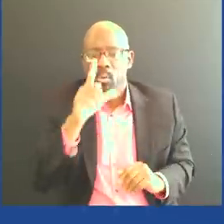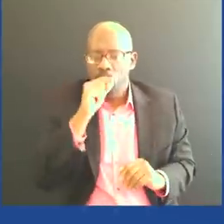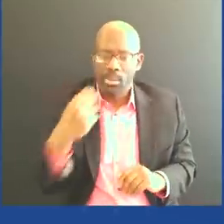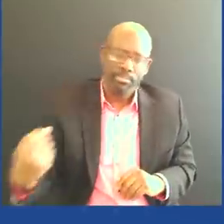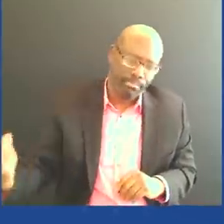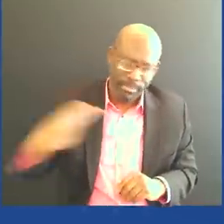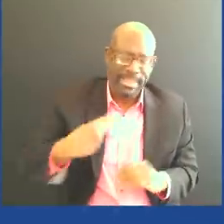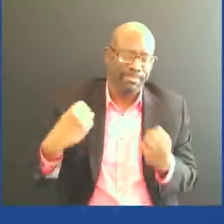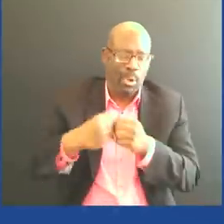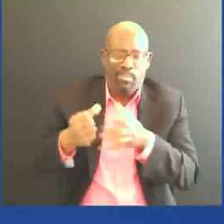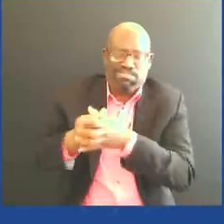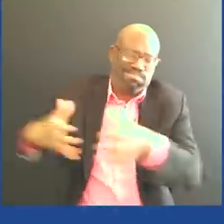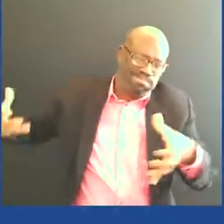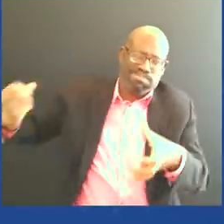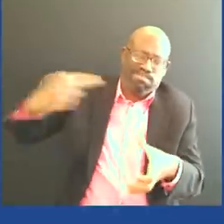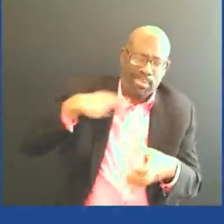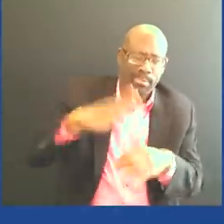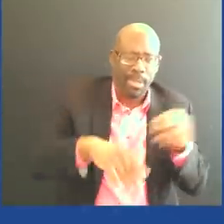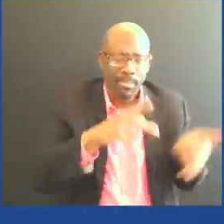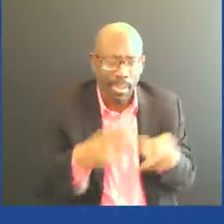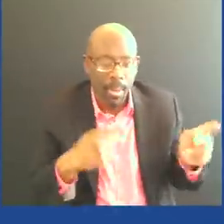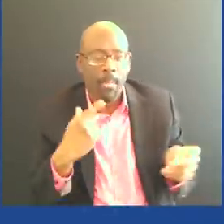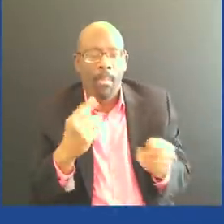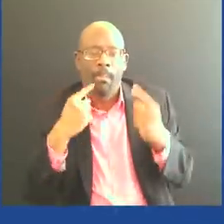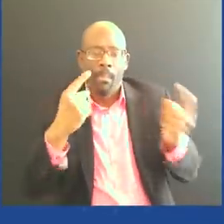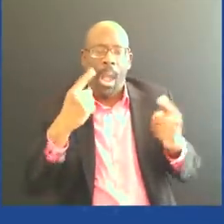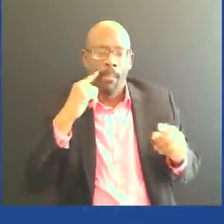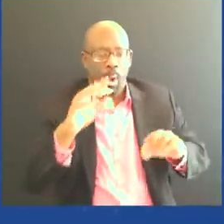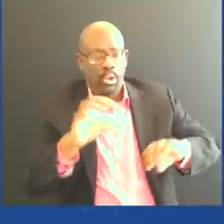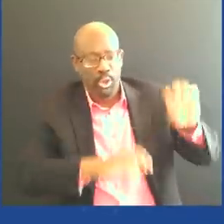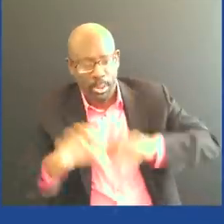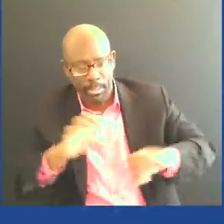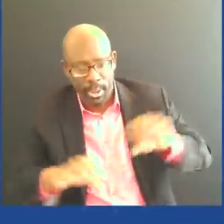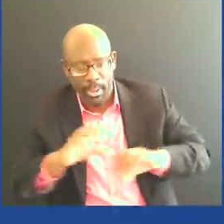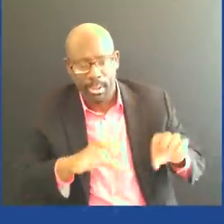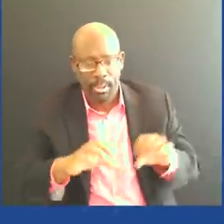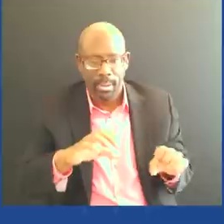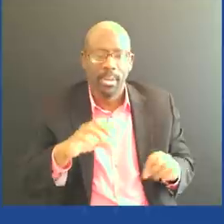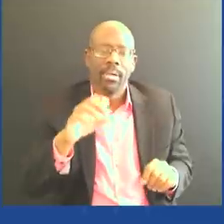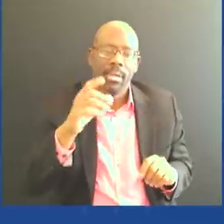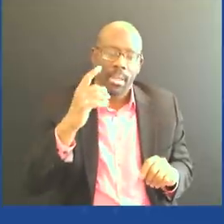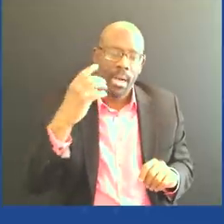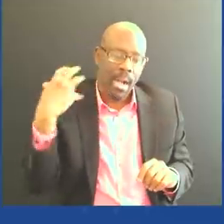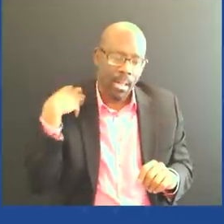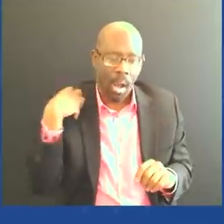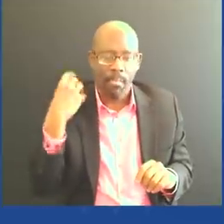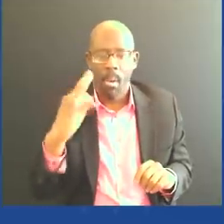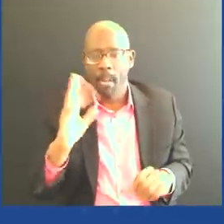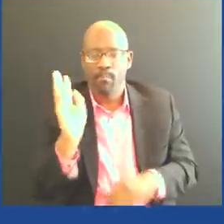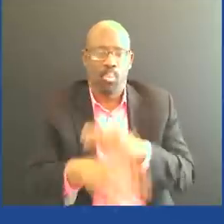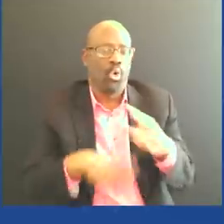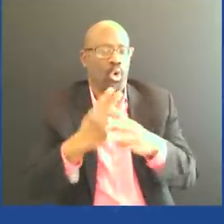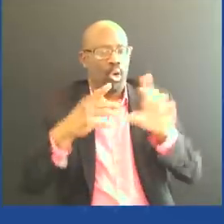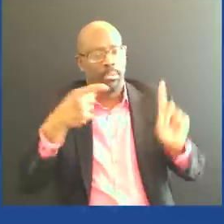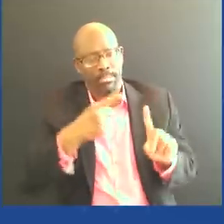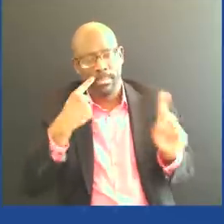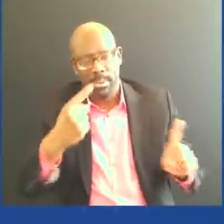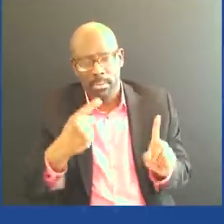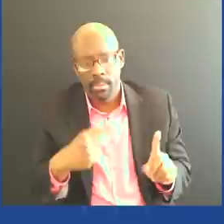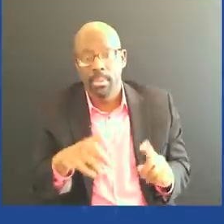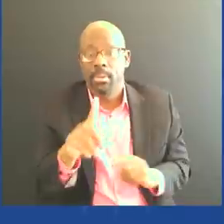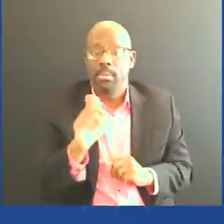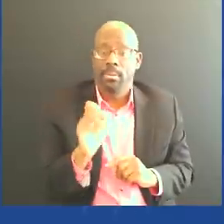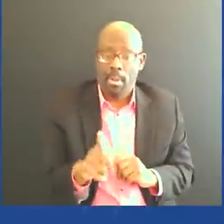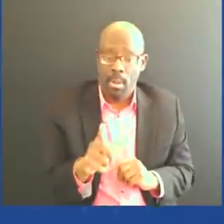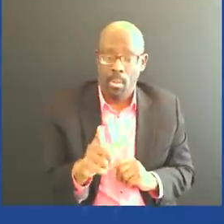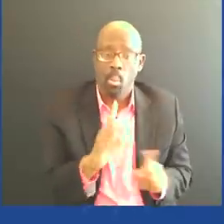as the chemical capital of the world. Thank you, DuPont, for hundreds of amazing inventions. Delaware's coastline is not large, but I believe it's still home